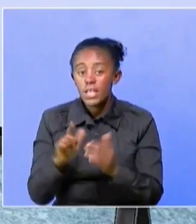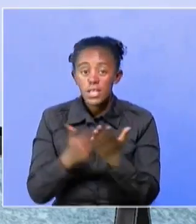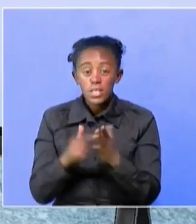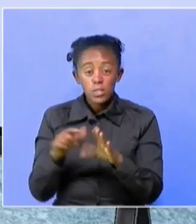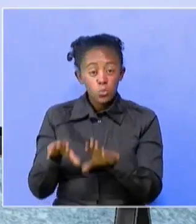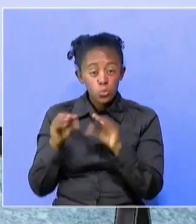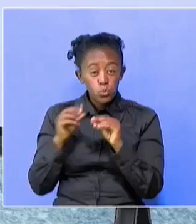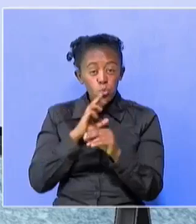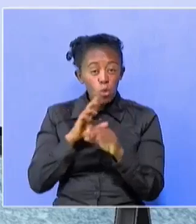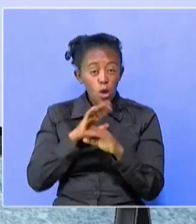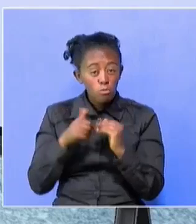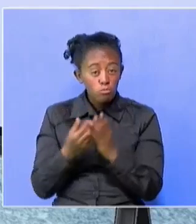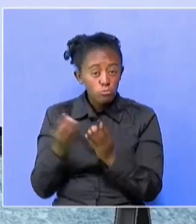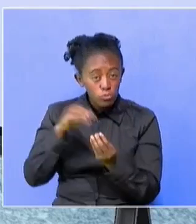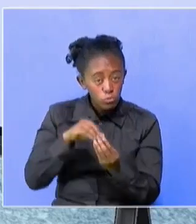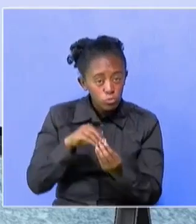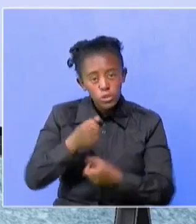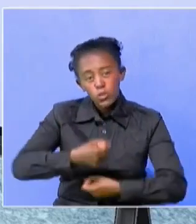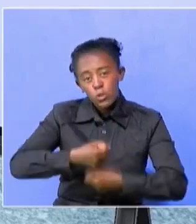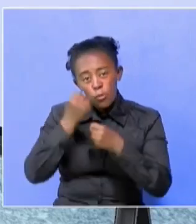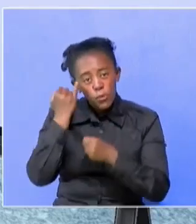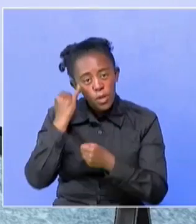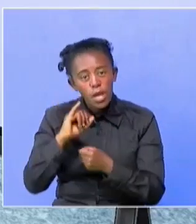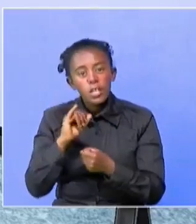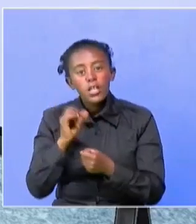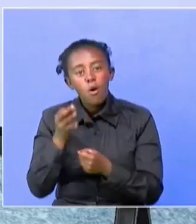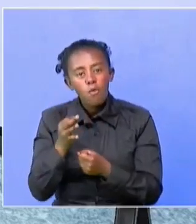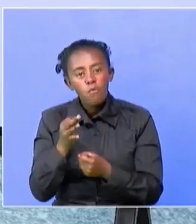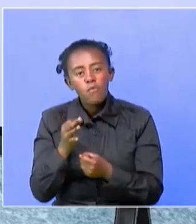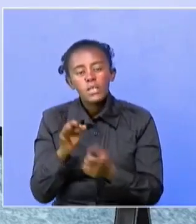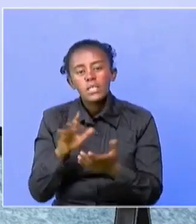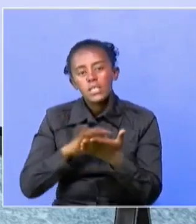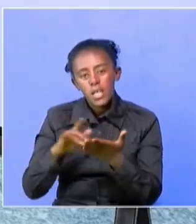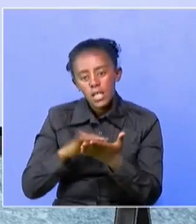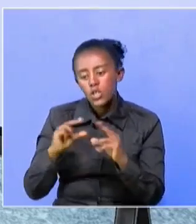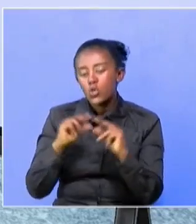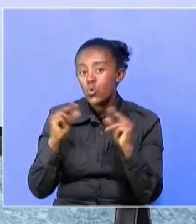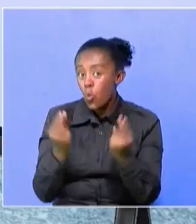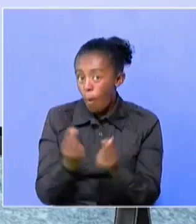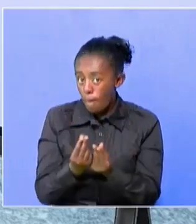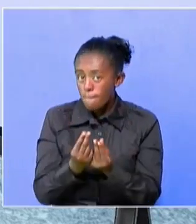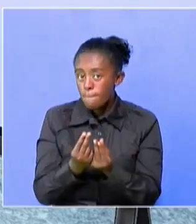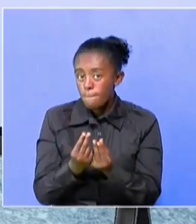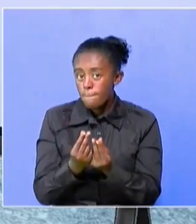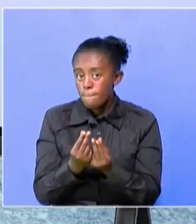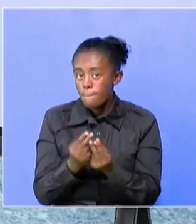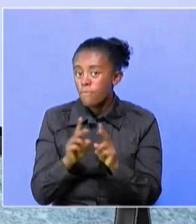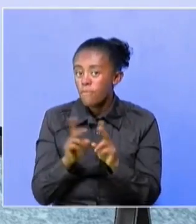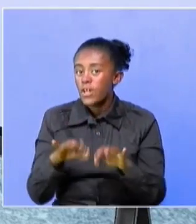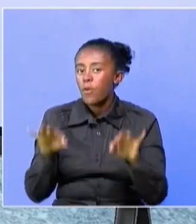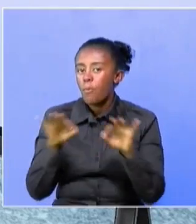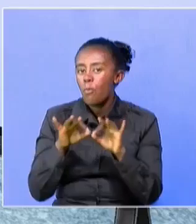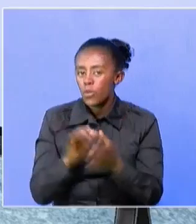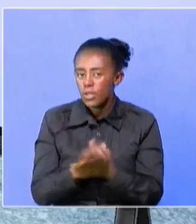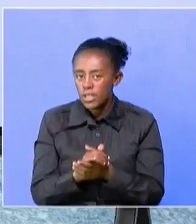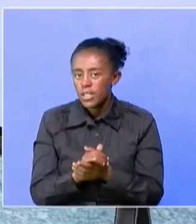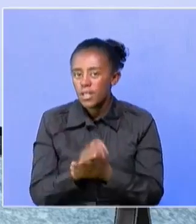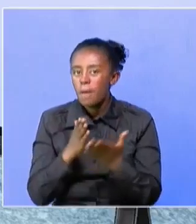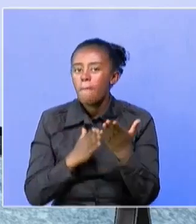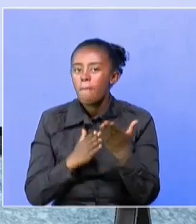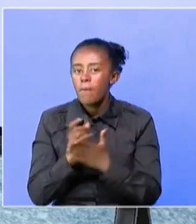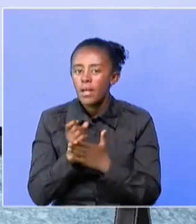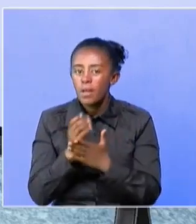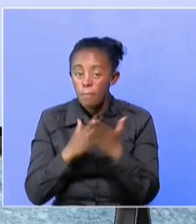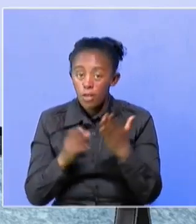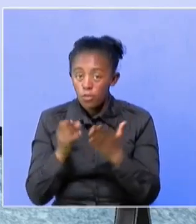students are also supporting the idea of what? Studying in group is a very important part of